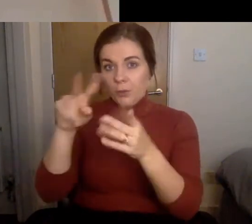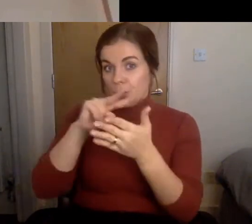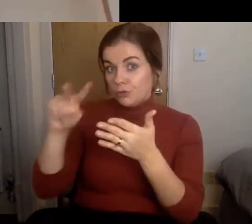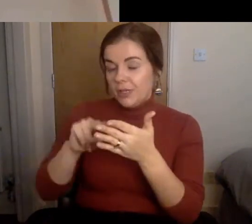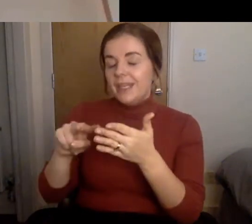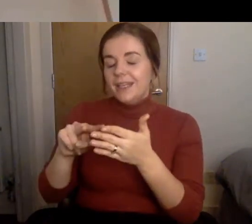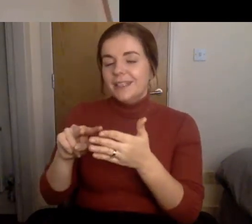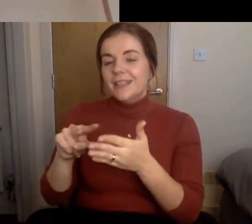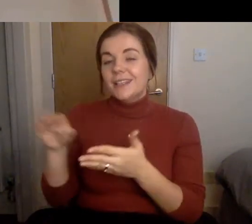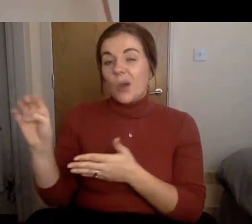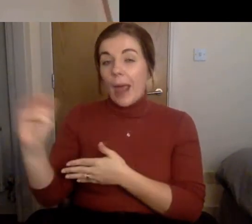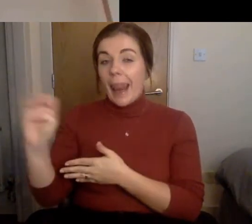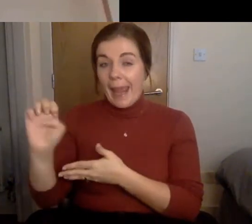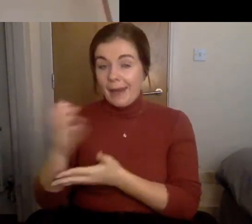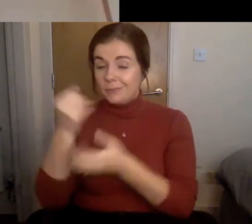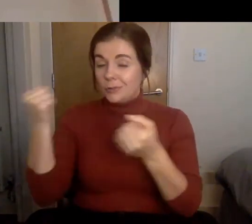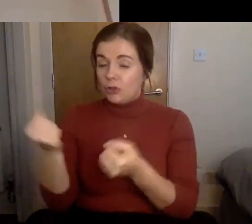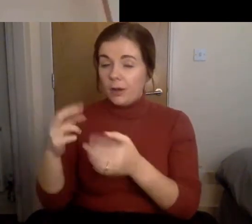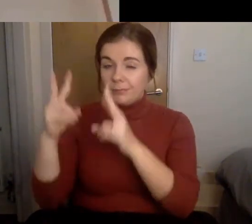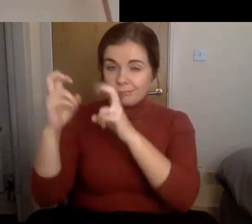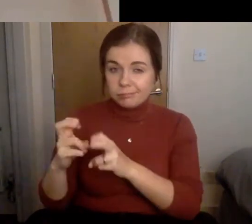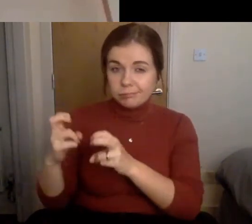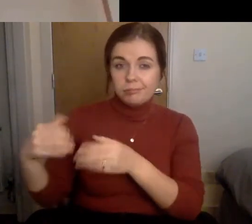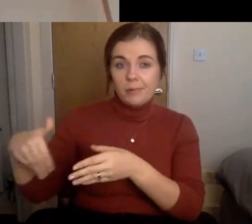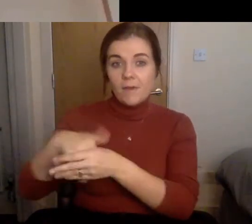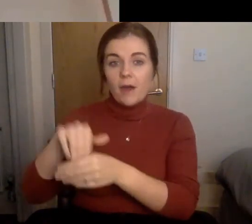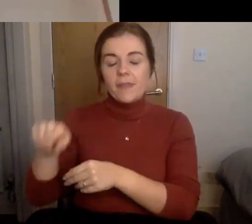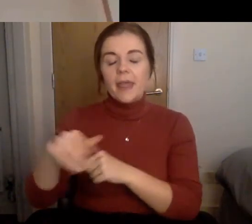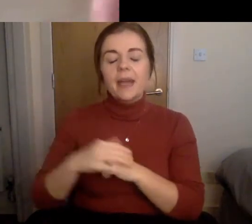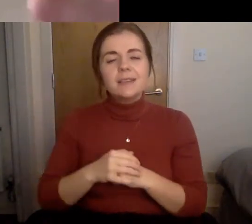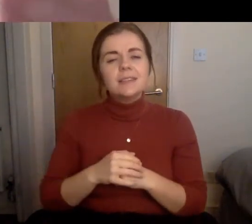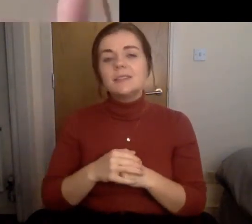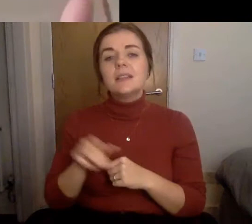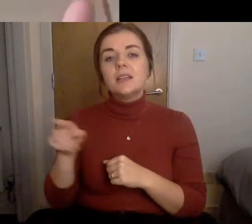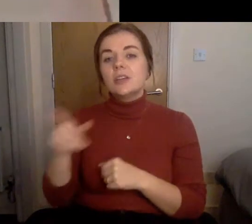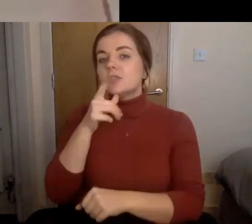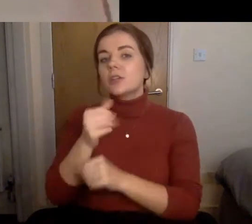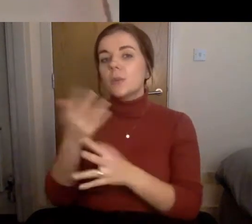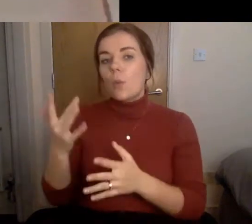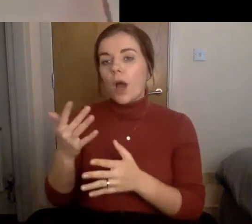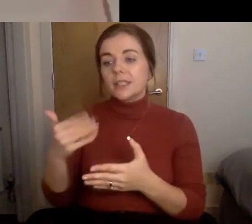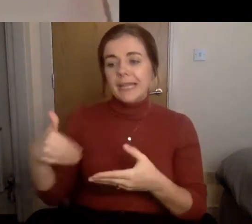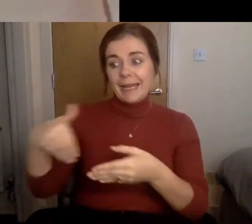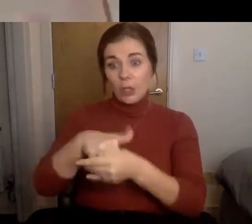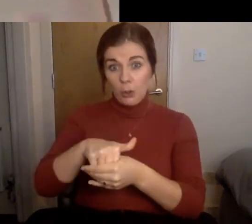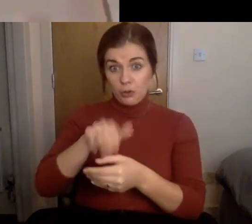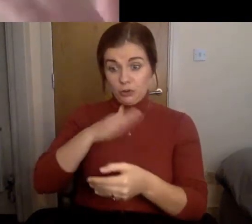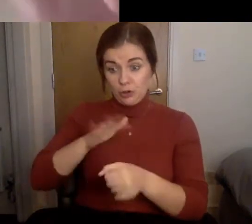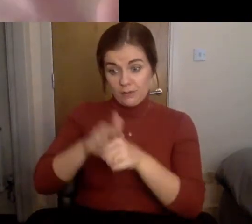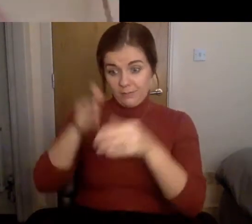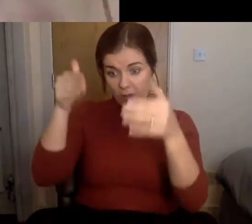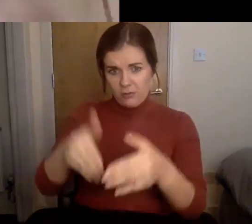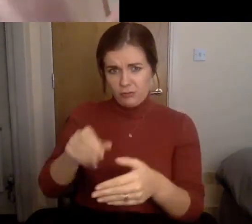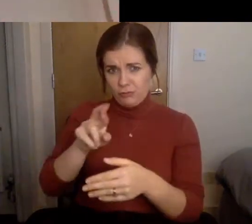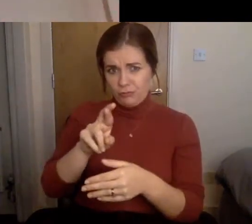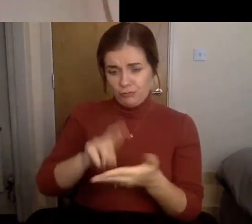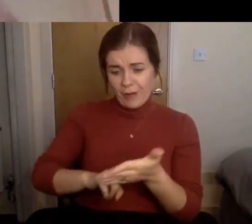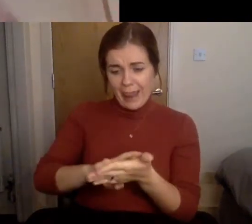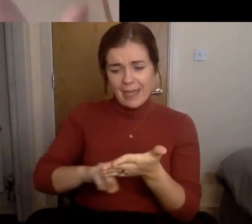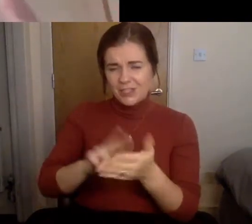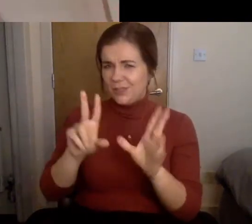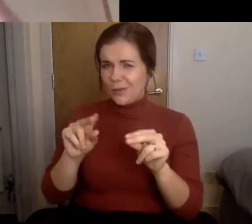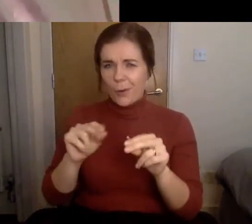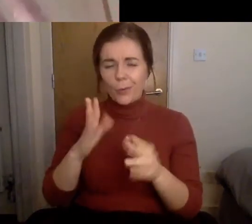that Elaine has contributed to in it, she highlights that inclusion isn't just something about religion either. You know, it's not. We tend to narrow the focus